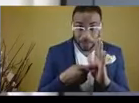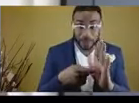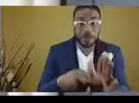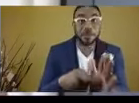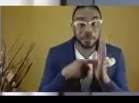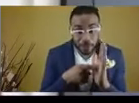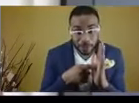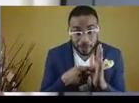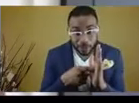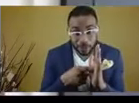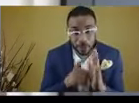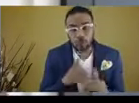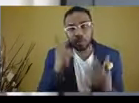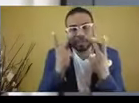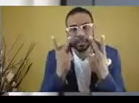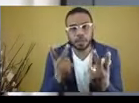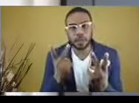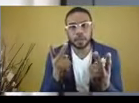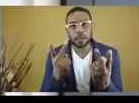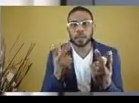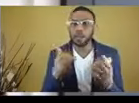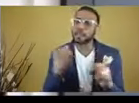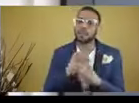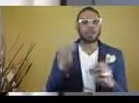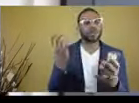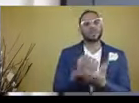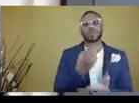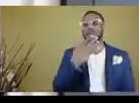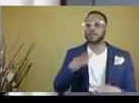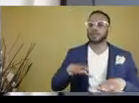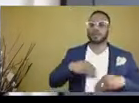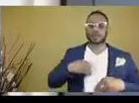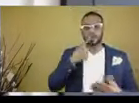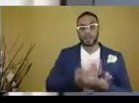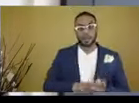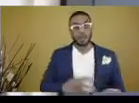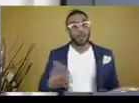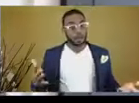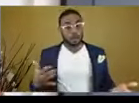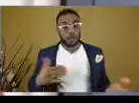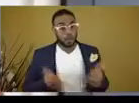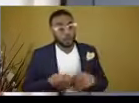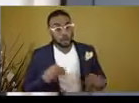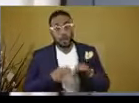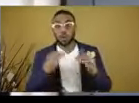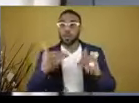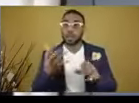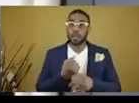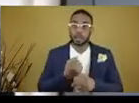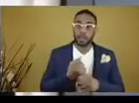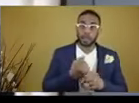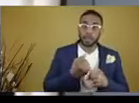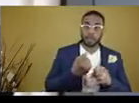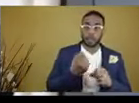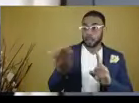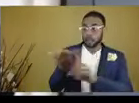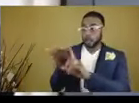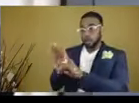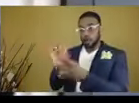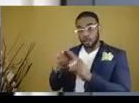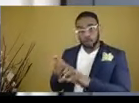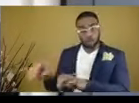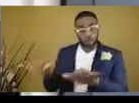demand to see. Let's fight to win. So take the pledge, and most importantly, try to get a friend to do the same as well.